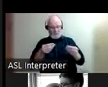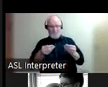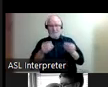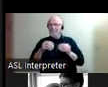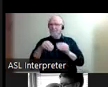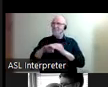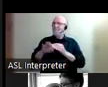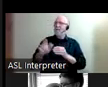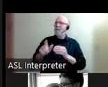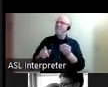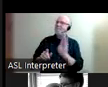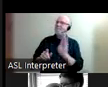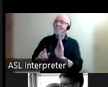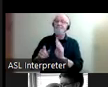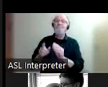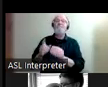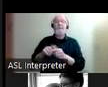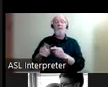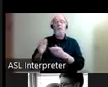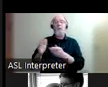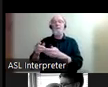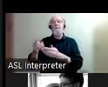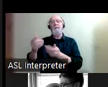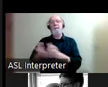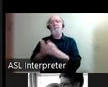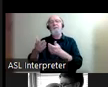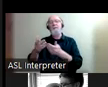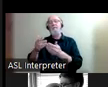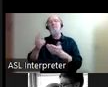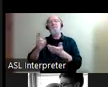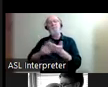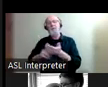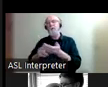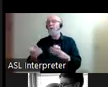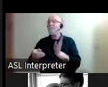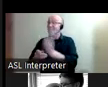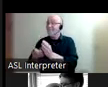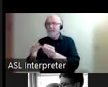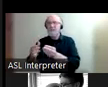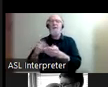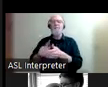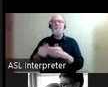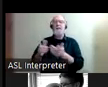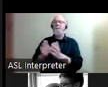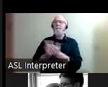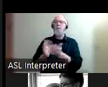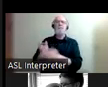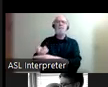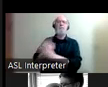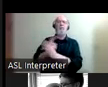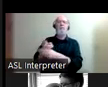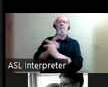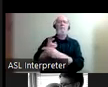choice and they'll complete your registration so that you can check out any of our physical resources as well. But